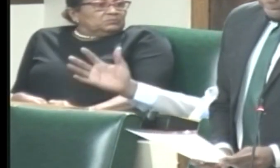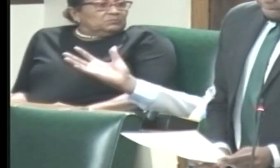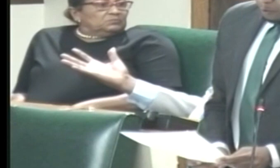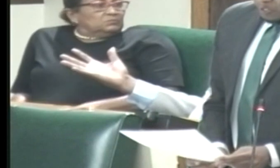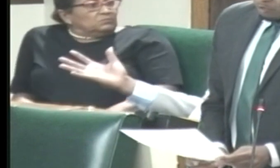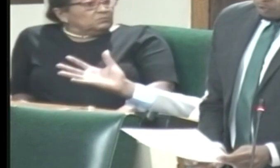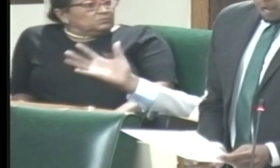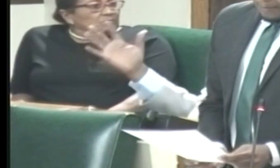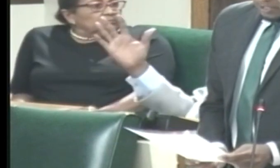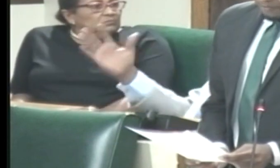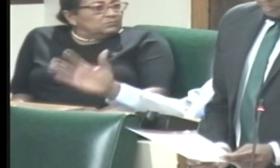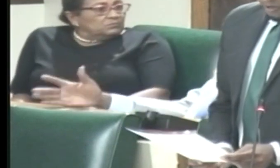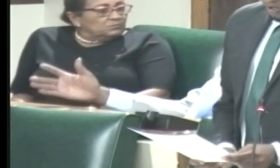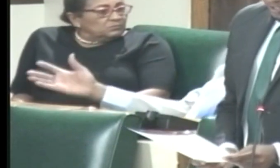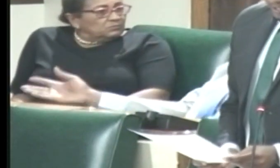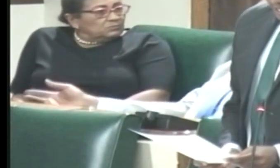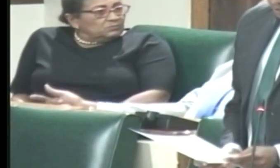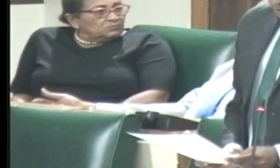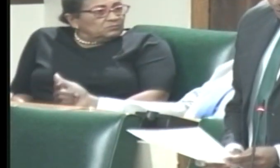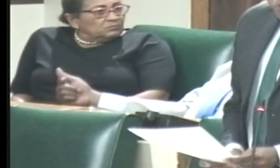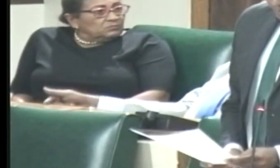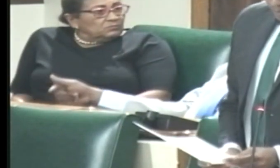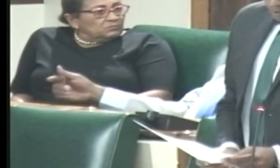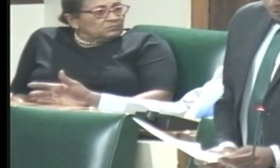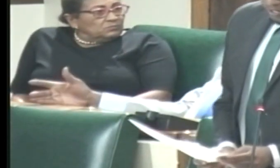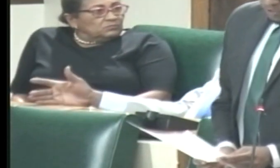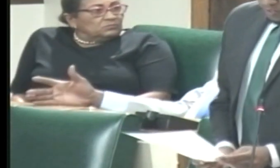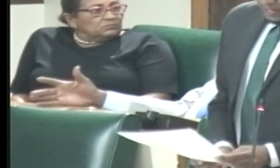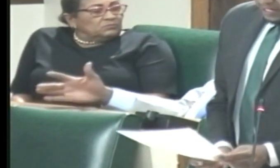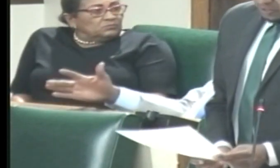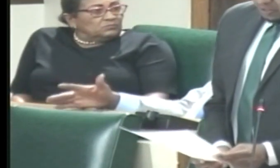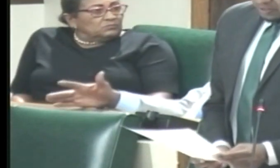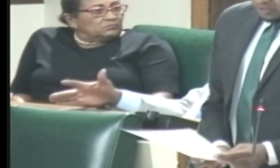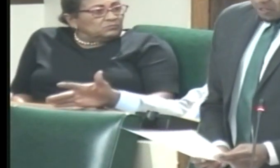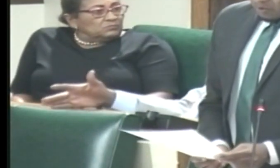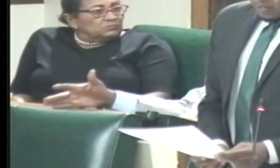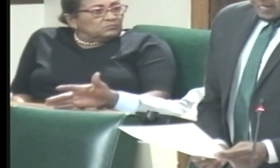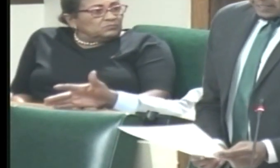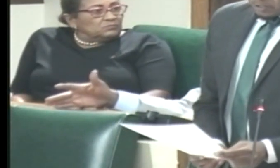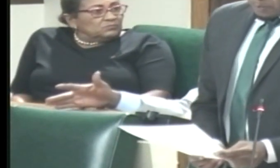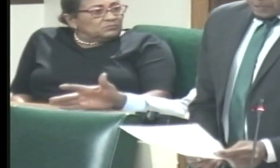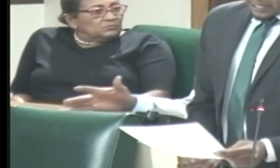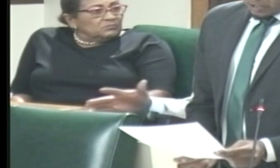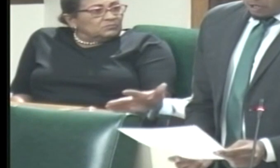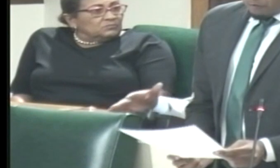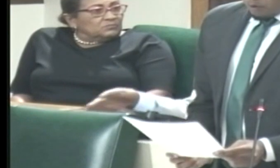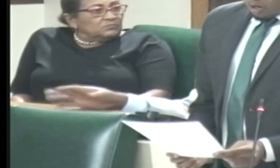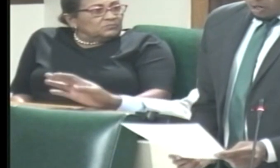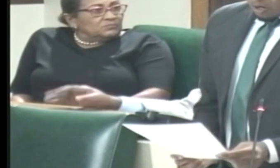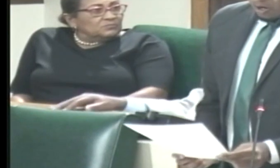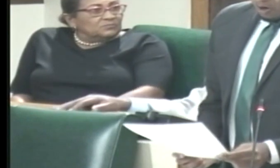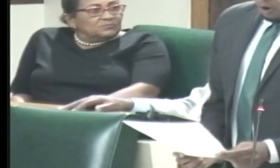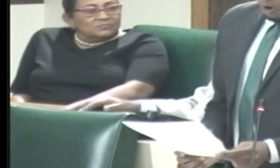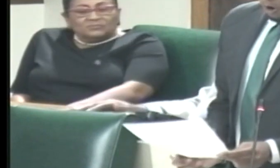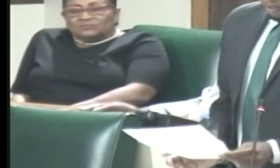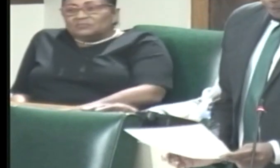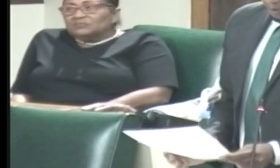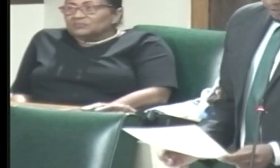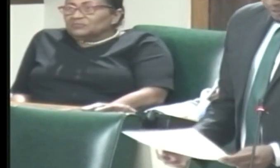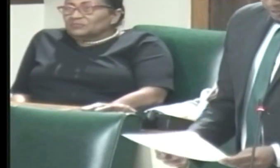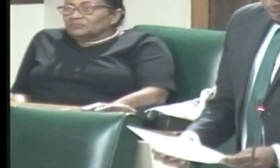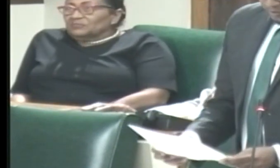comply with the requirements of the third schedule to these regulations relating to the protection of worker or